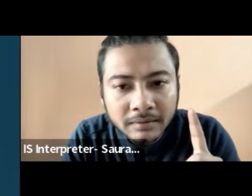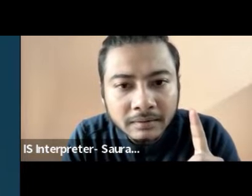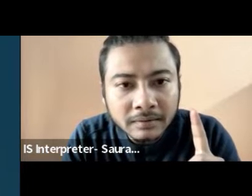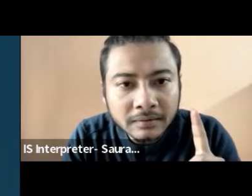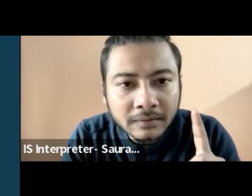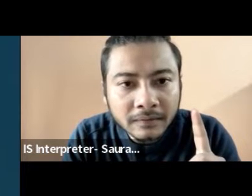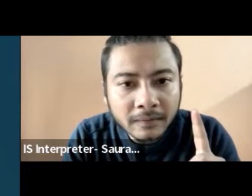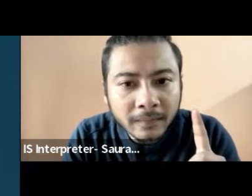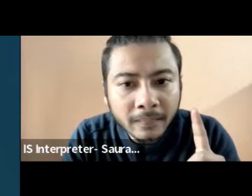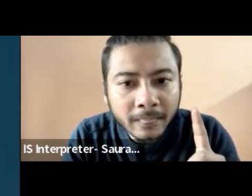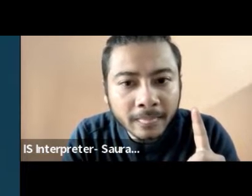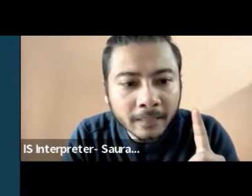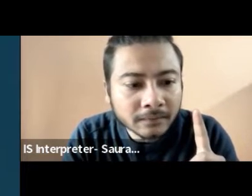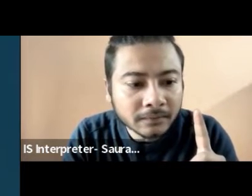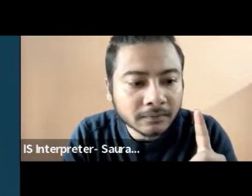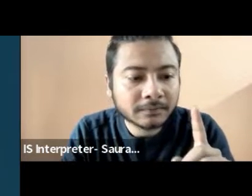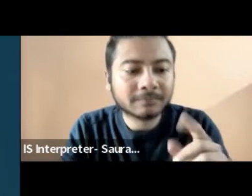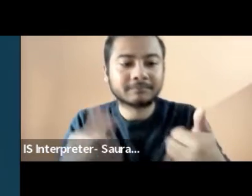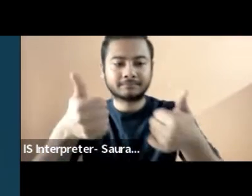Thanks, Saurabh.